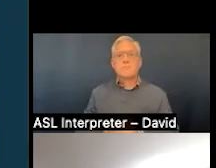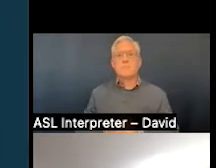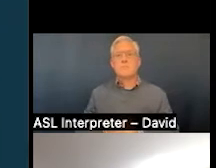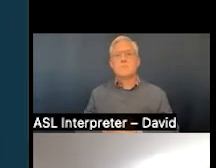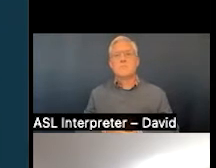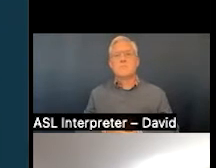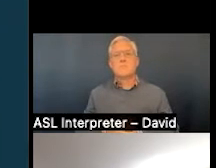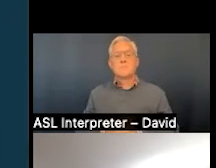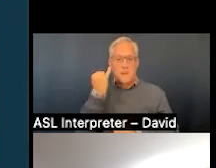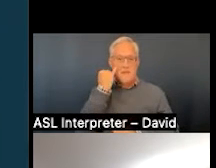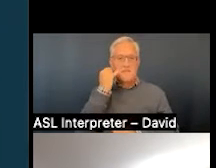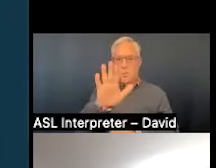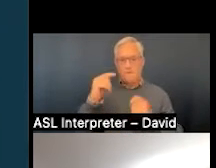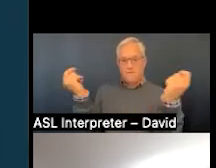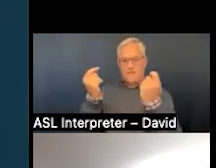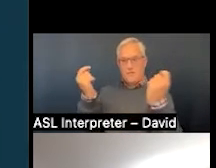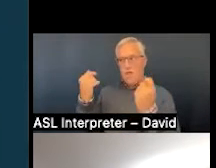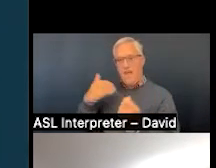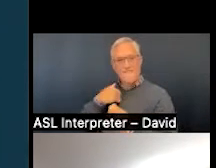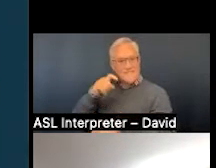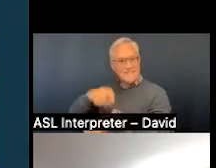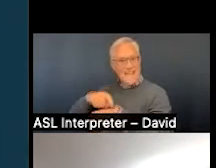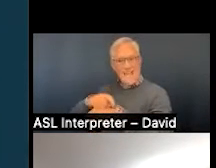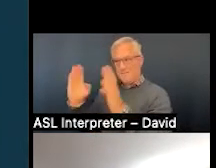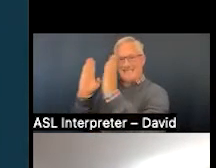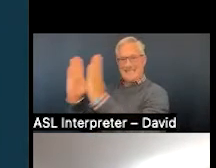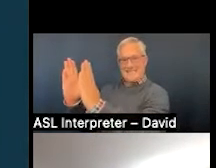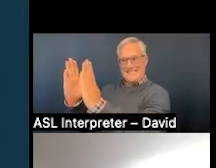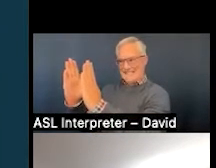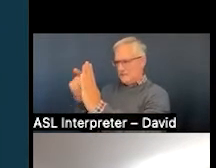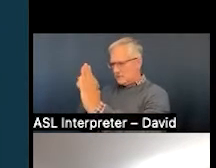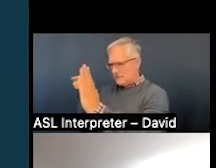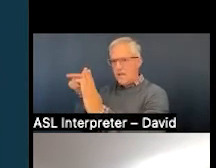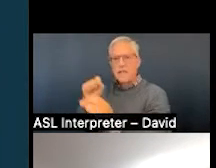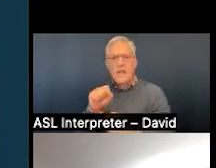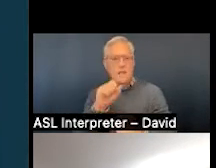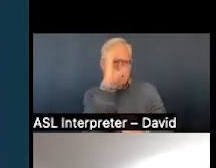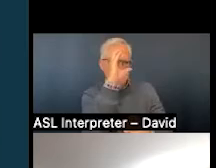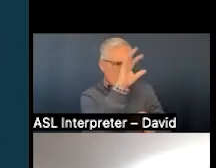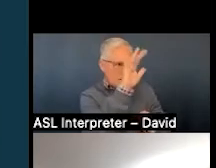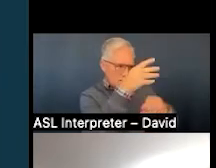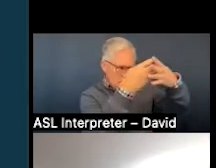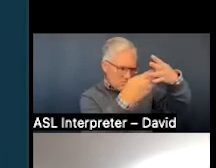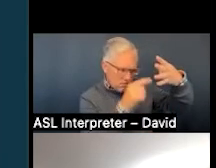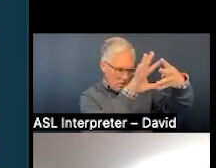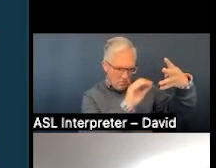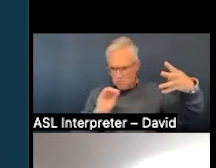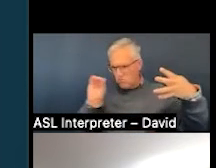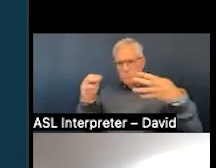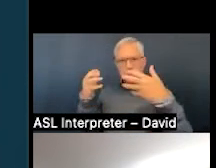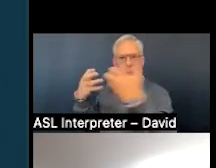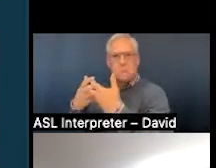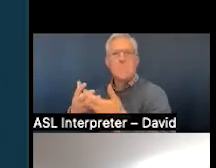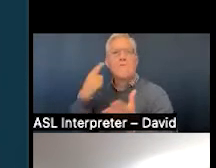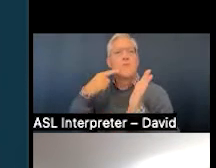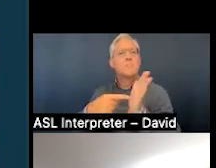or slot in your festival program, you can filter it down on that basis, and then you can see all the films that are around about 85 minutes